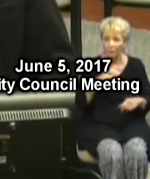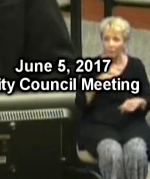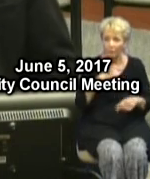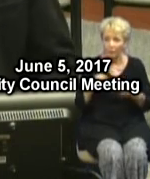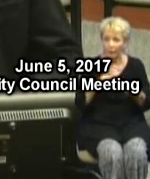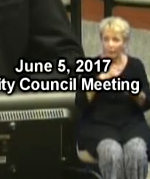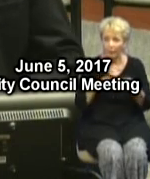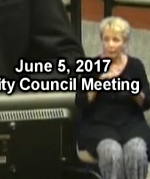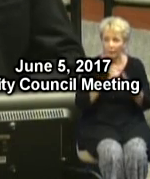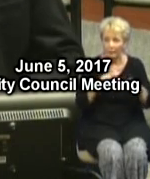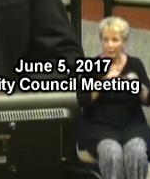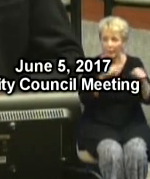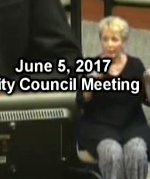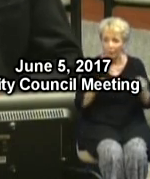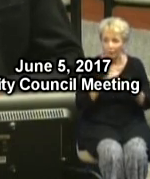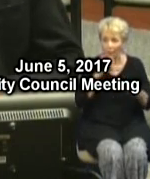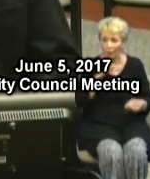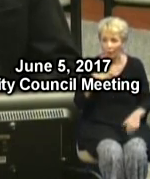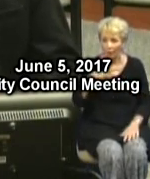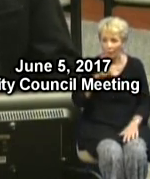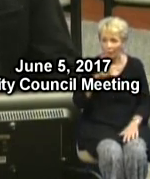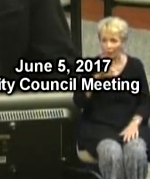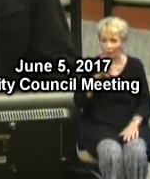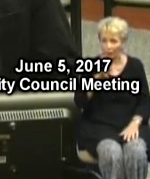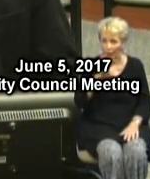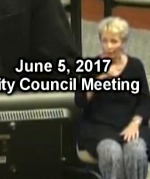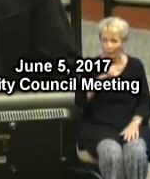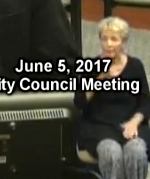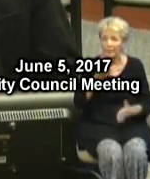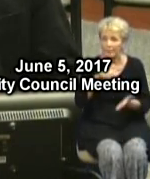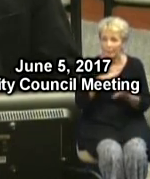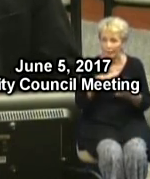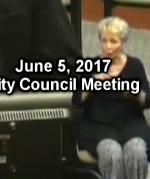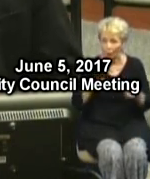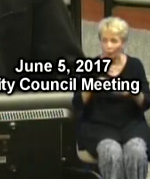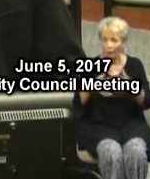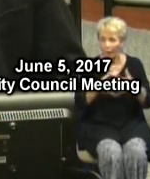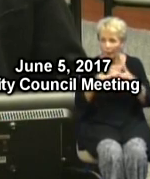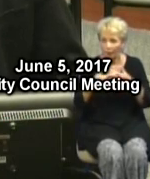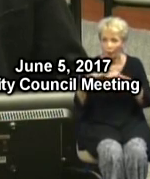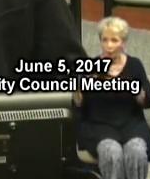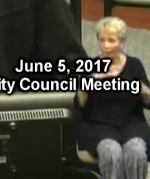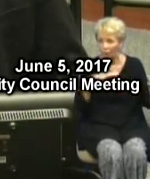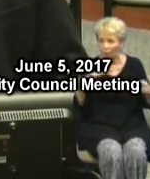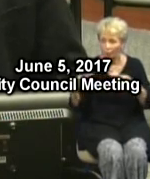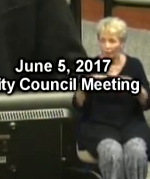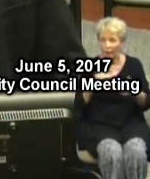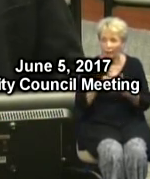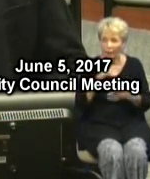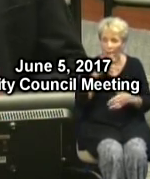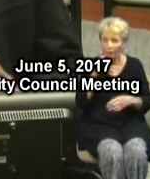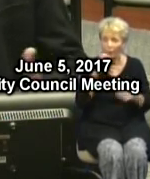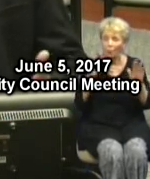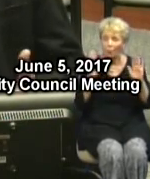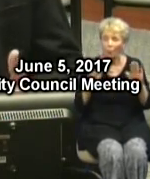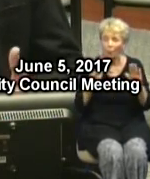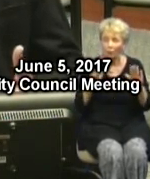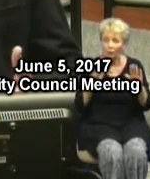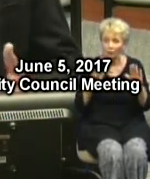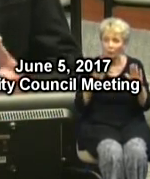when this area was a patriotic center during the American Revolution, it would be wonderful